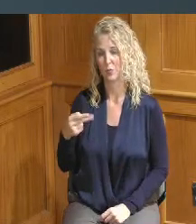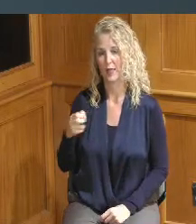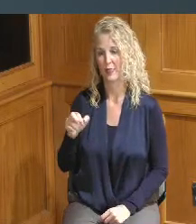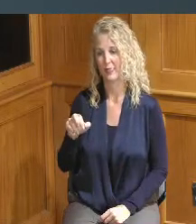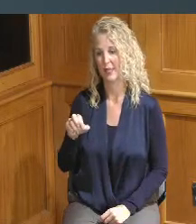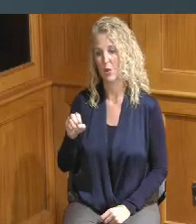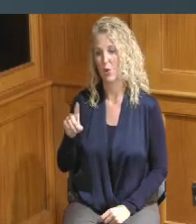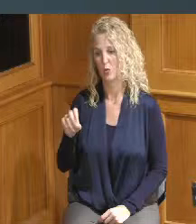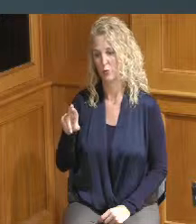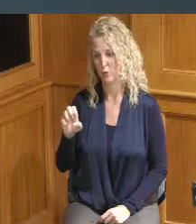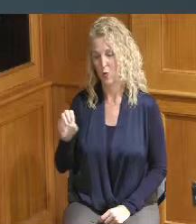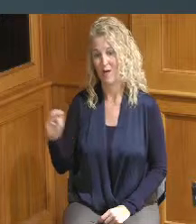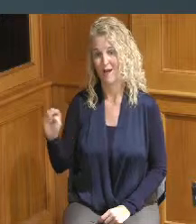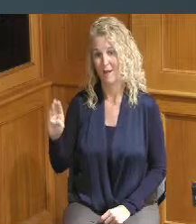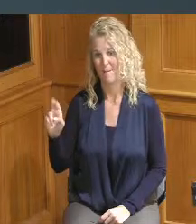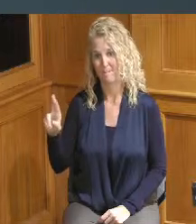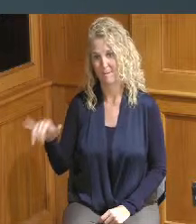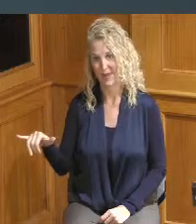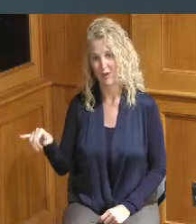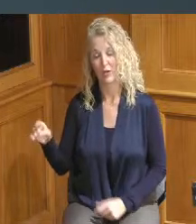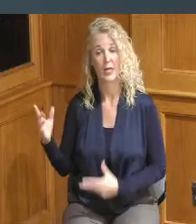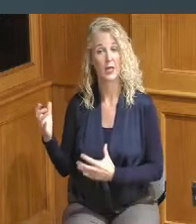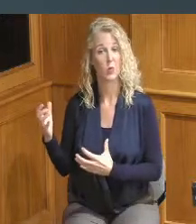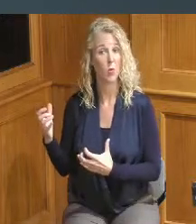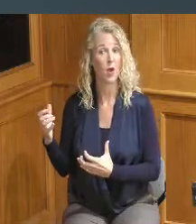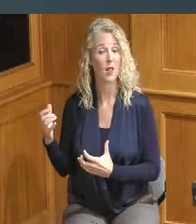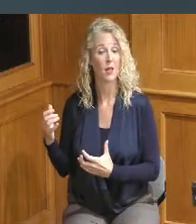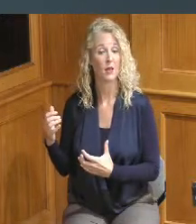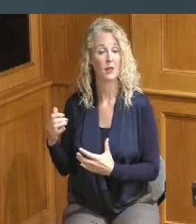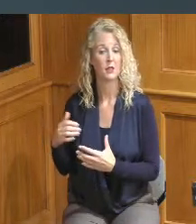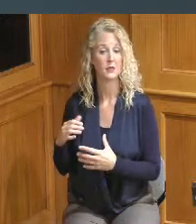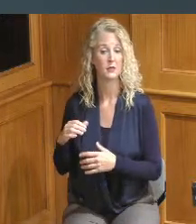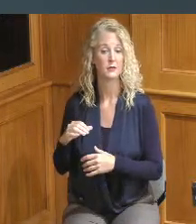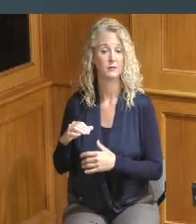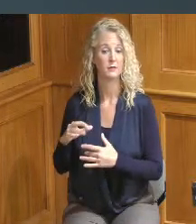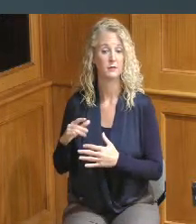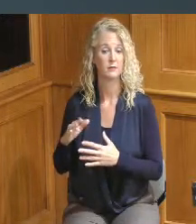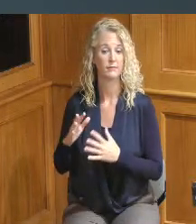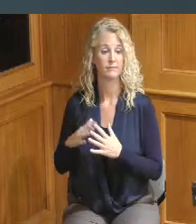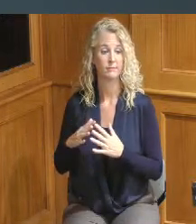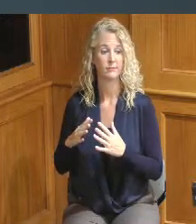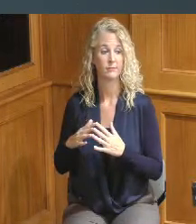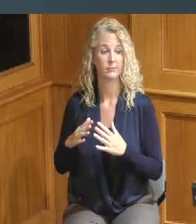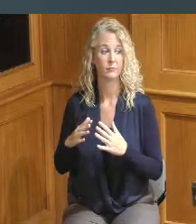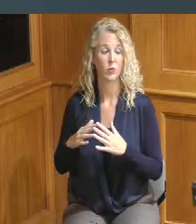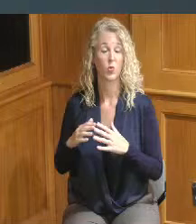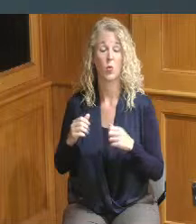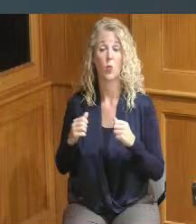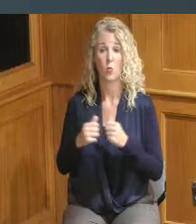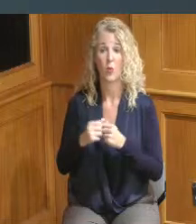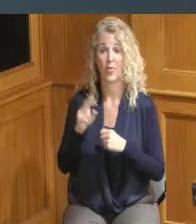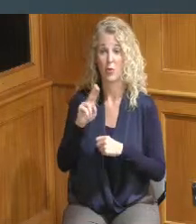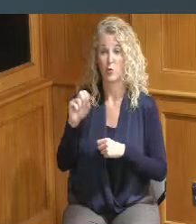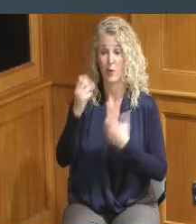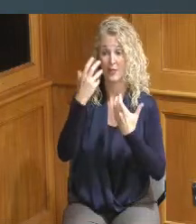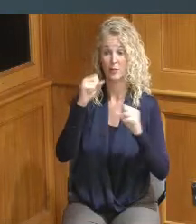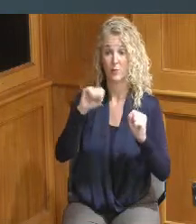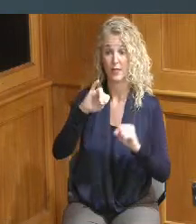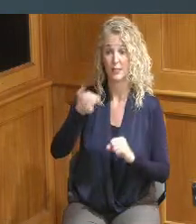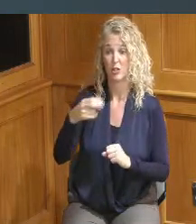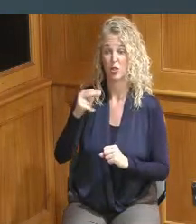who created this concept with President Johnson, and something that would still